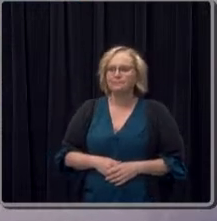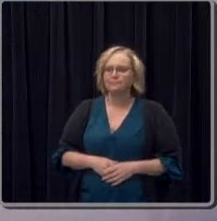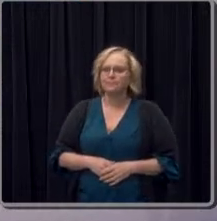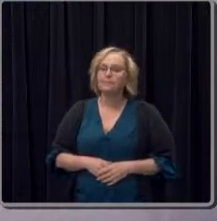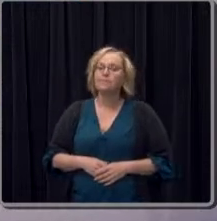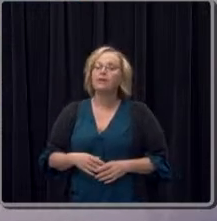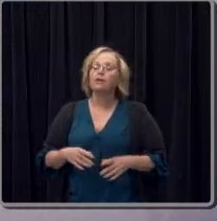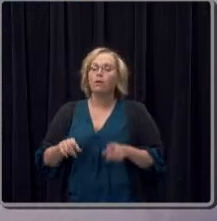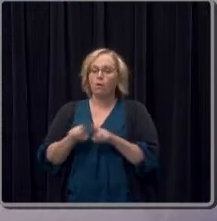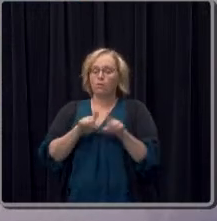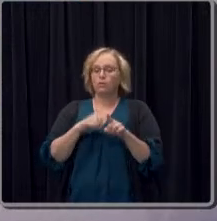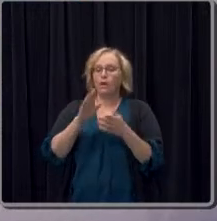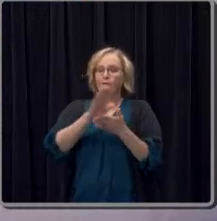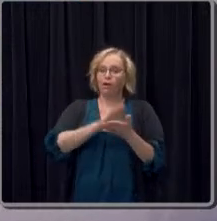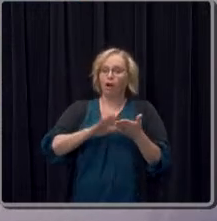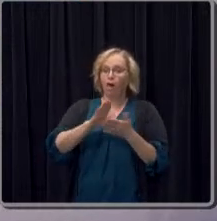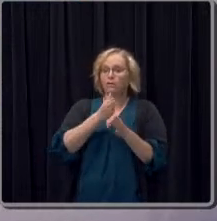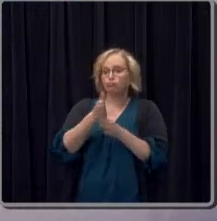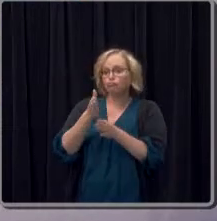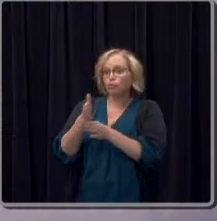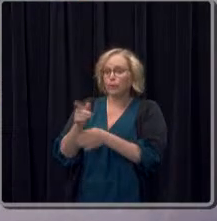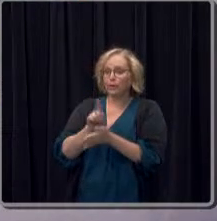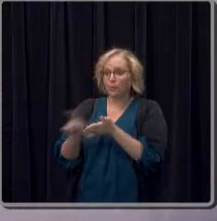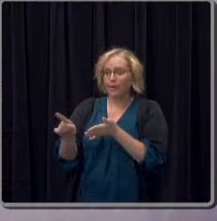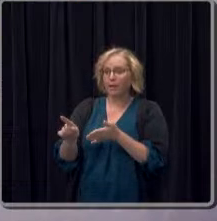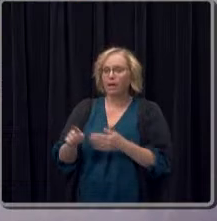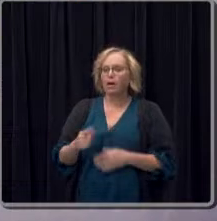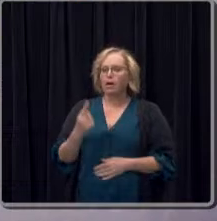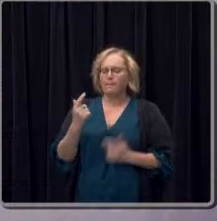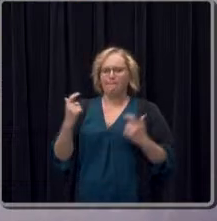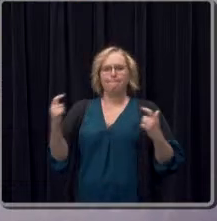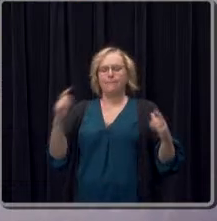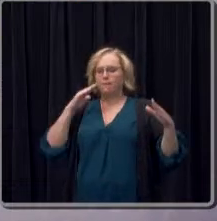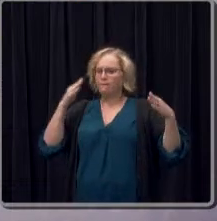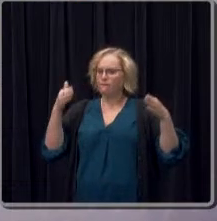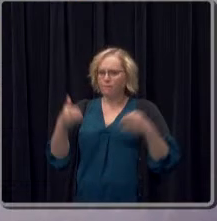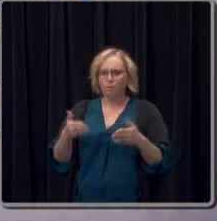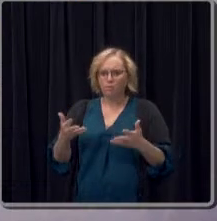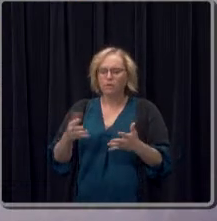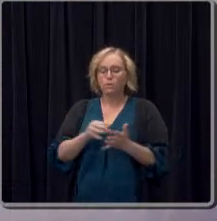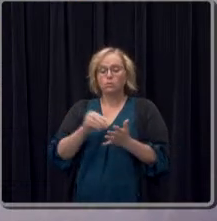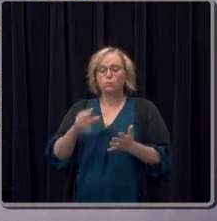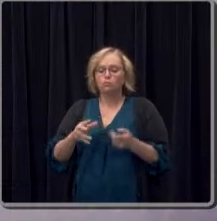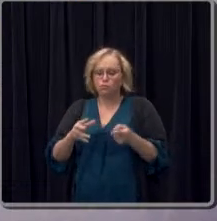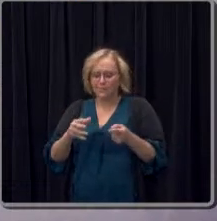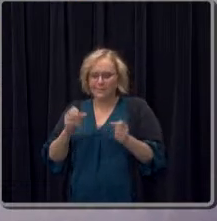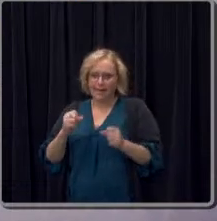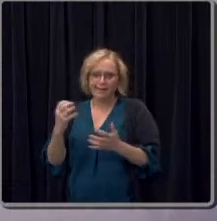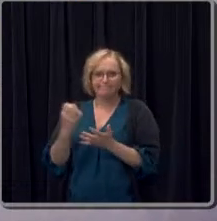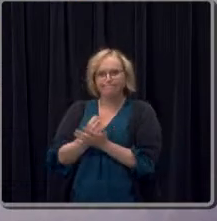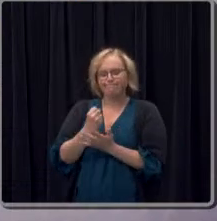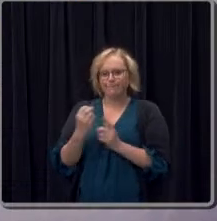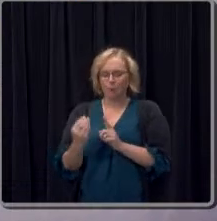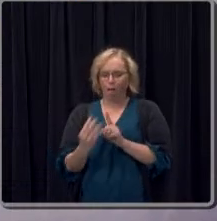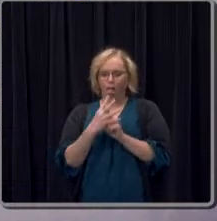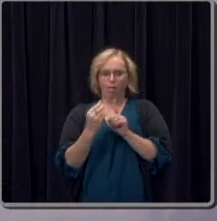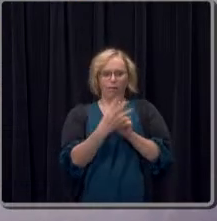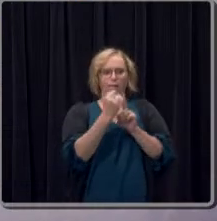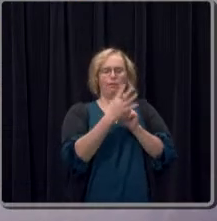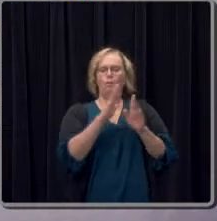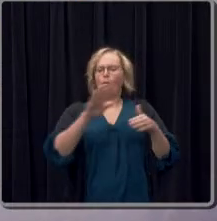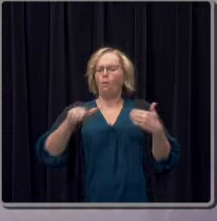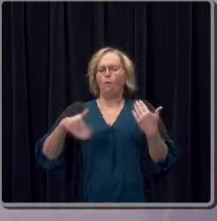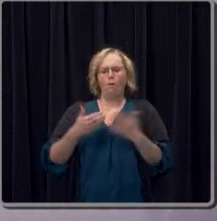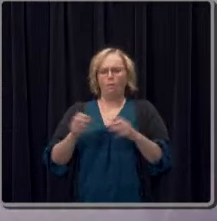And then we have College and Career Week. So one of the big focuses is the students having a chance to be just exposed to what opportunities are out there for